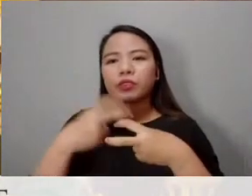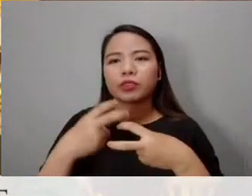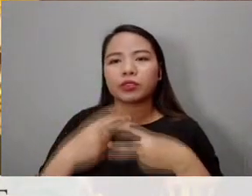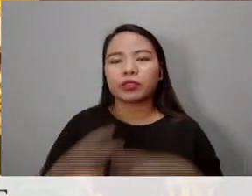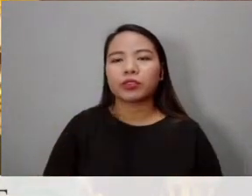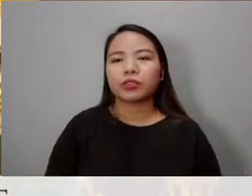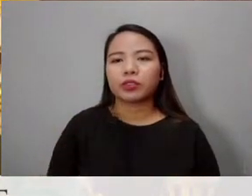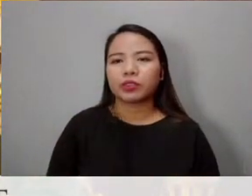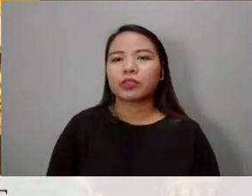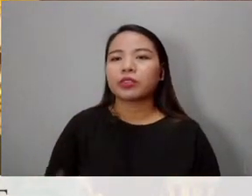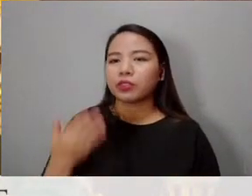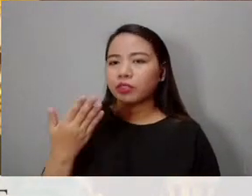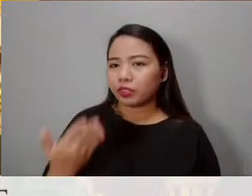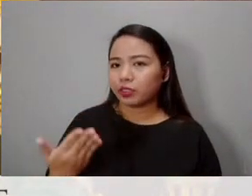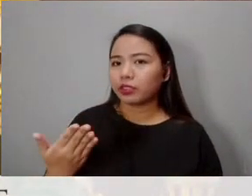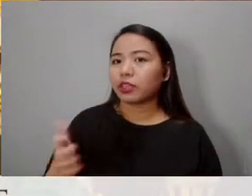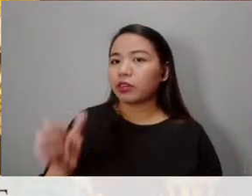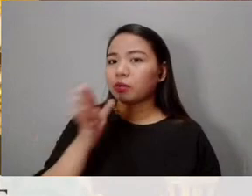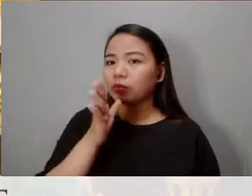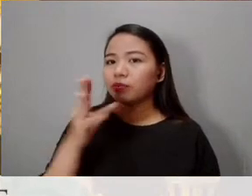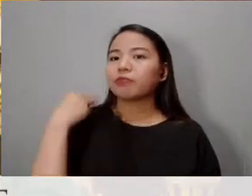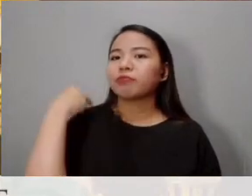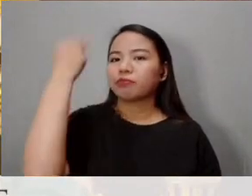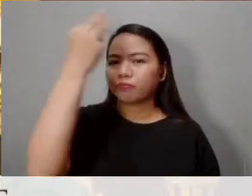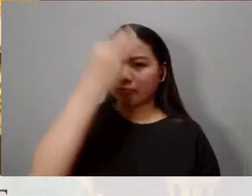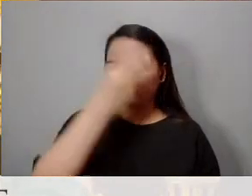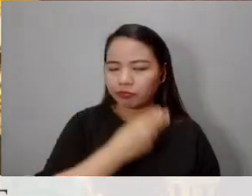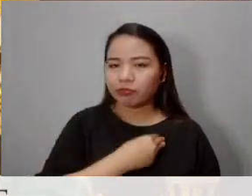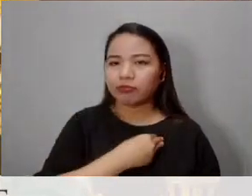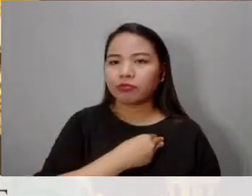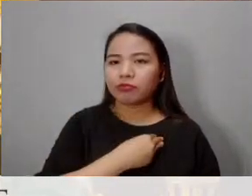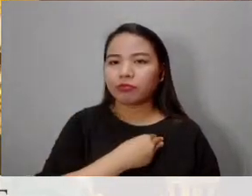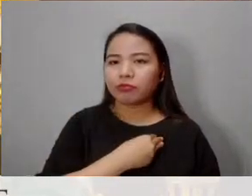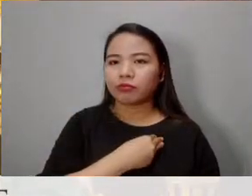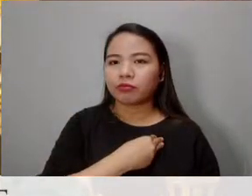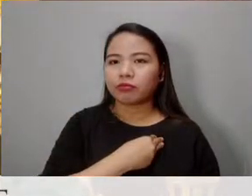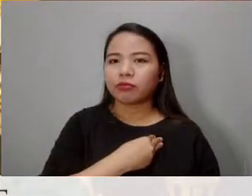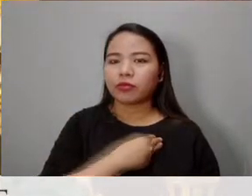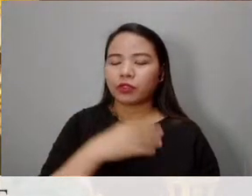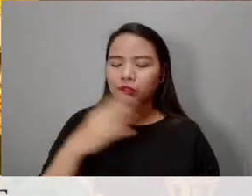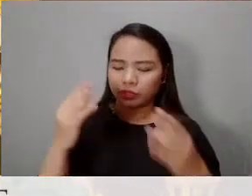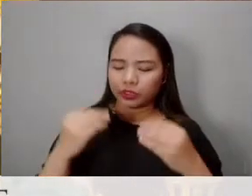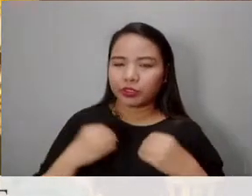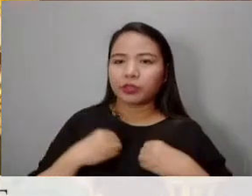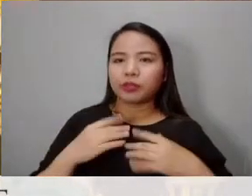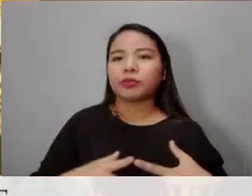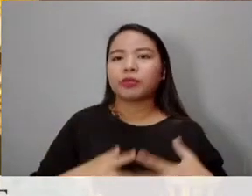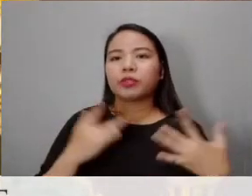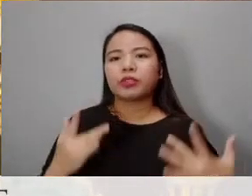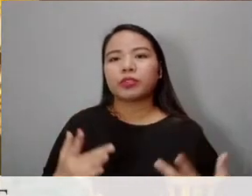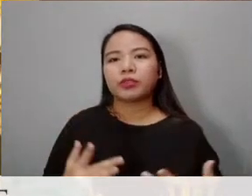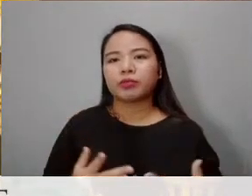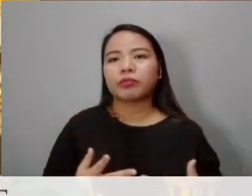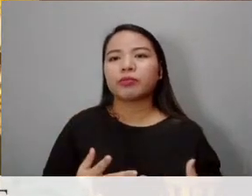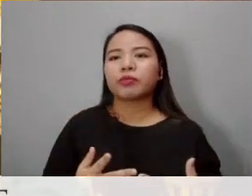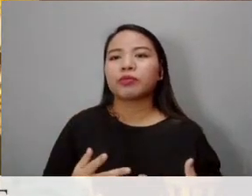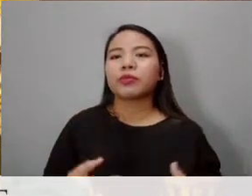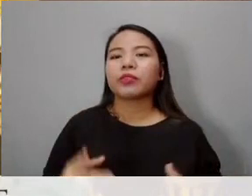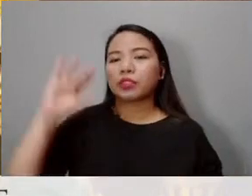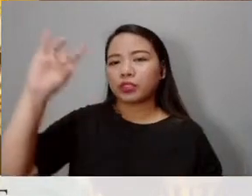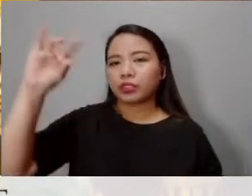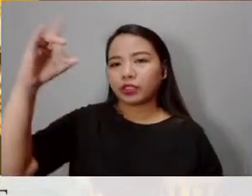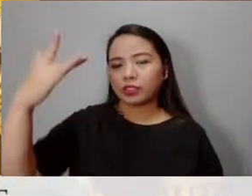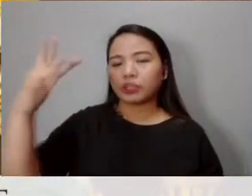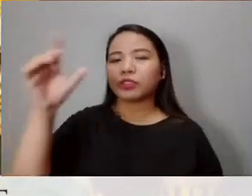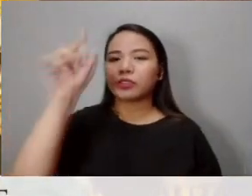Mary, who listened with the ear of her heart the intimate voices of our God, and just